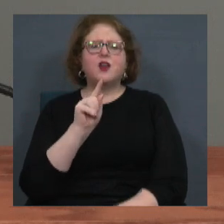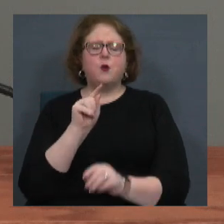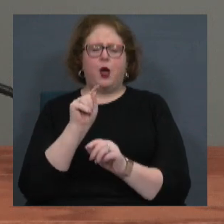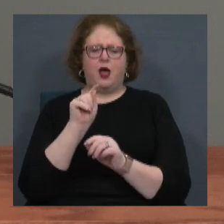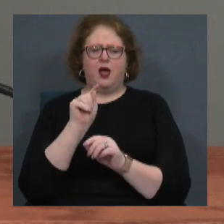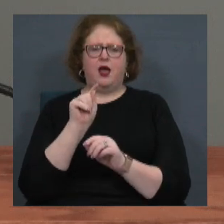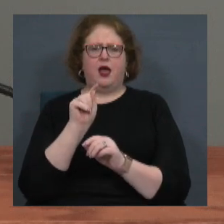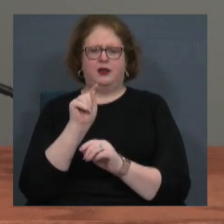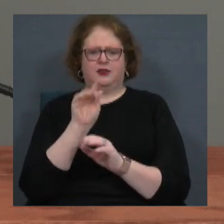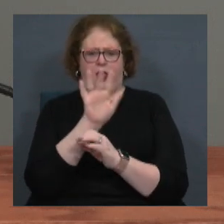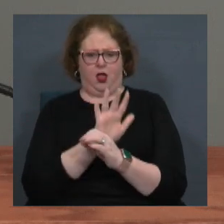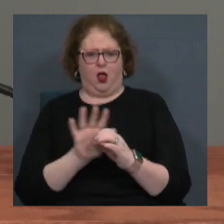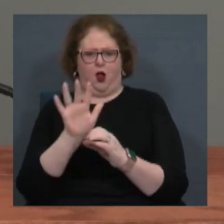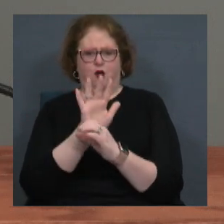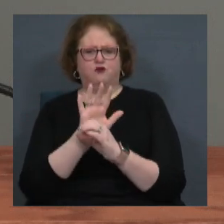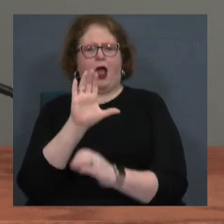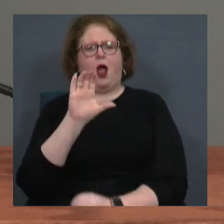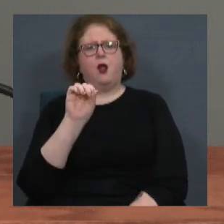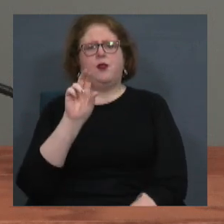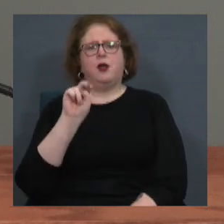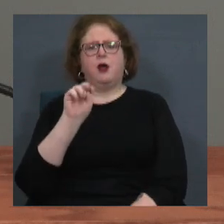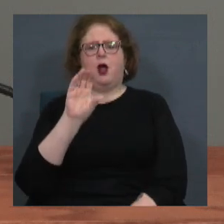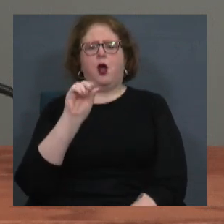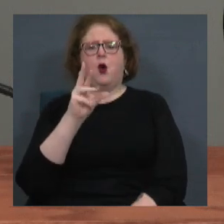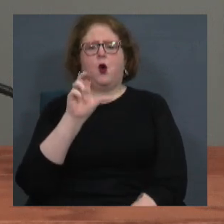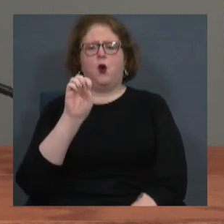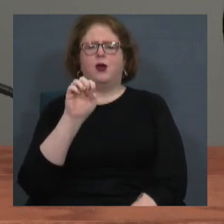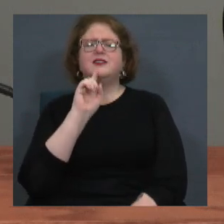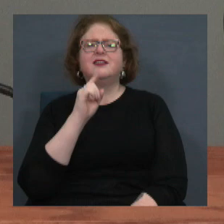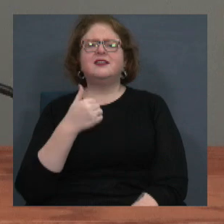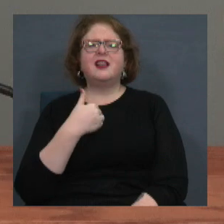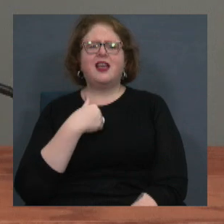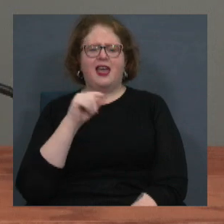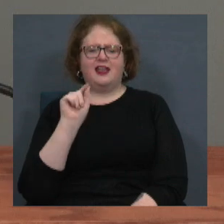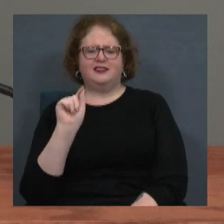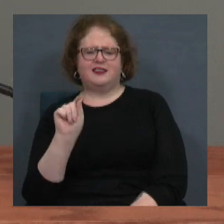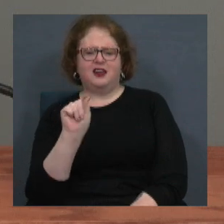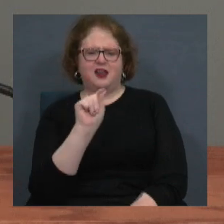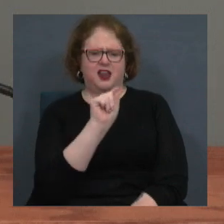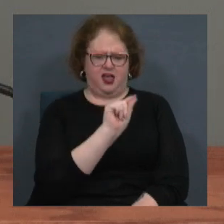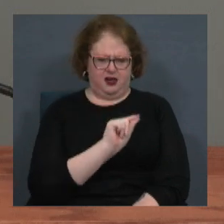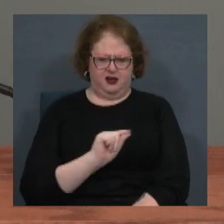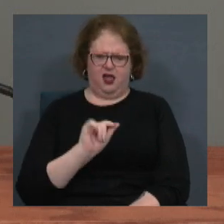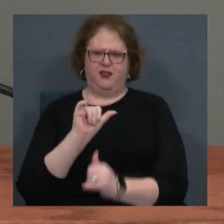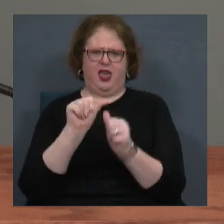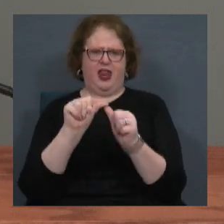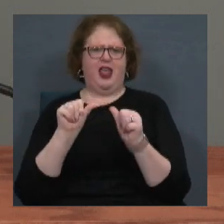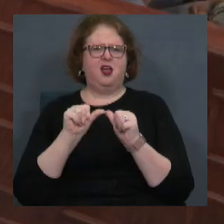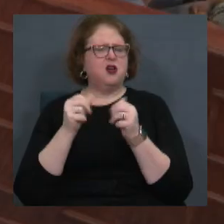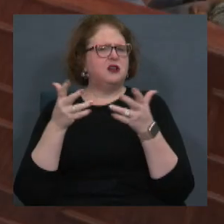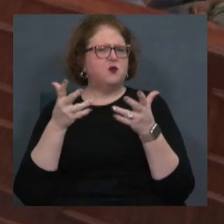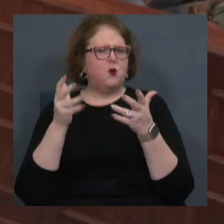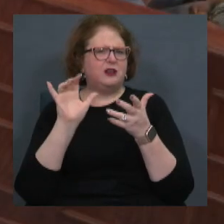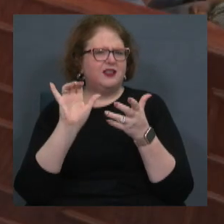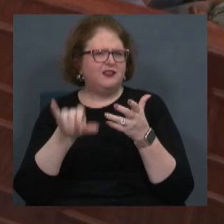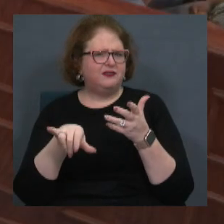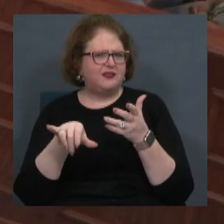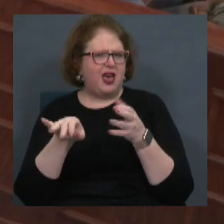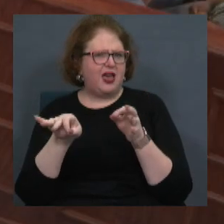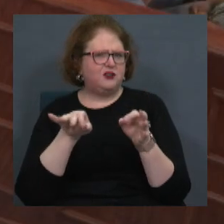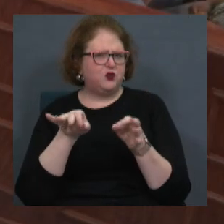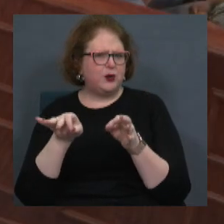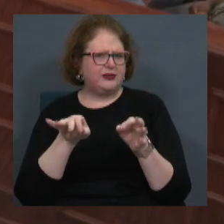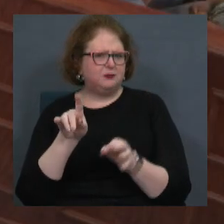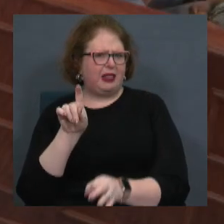the concourse. Could you just give me a quick explanation of what that is? Let me just get to that